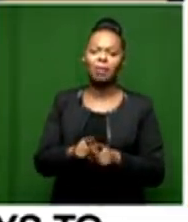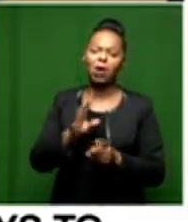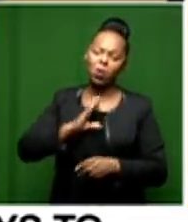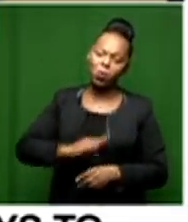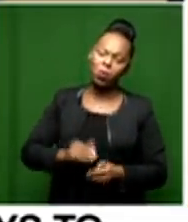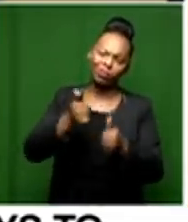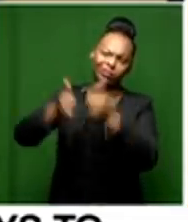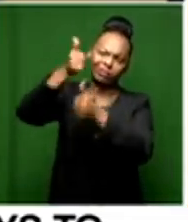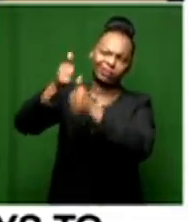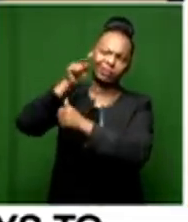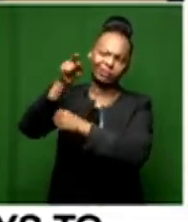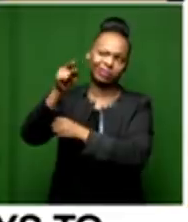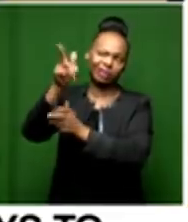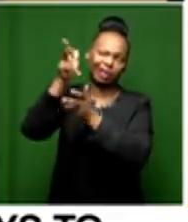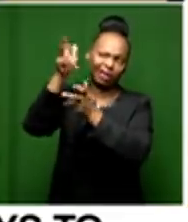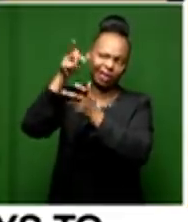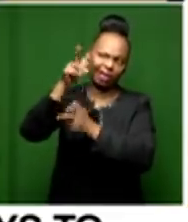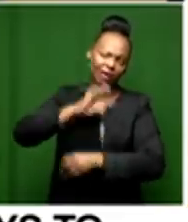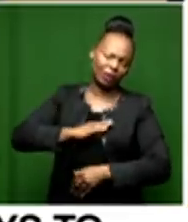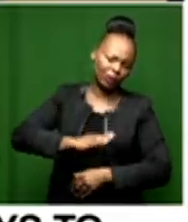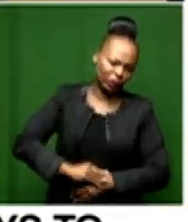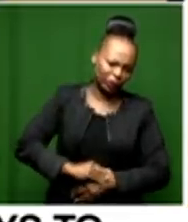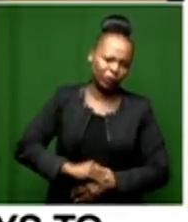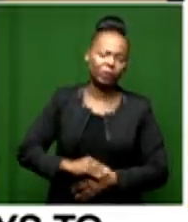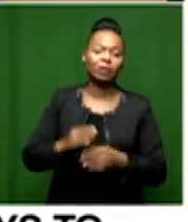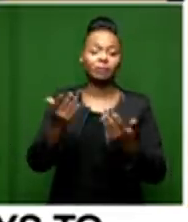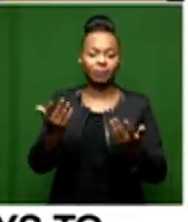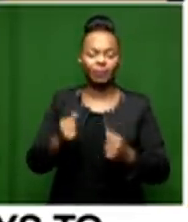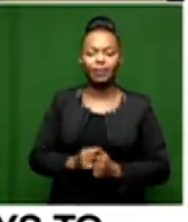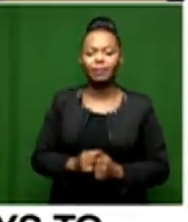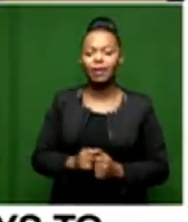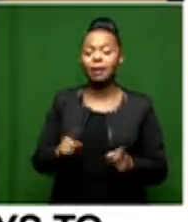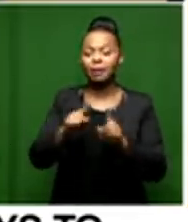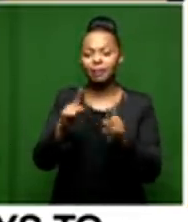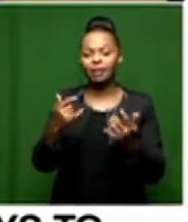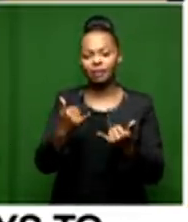where I suppose that deficit comes from. But just I might as well